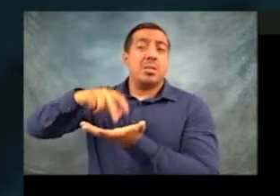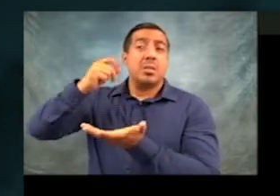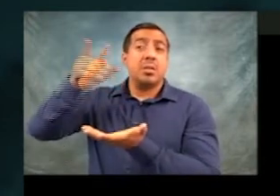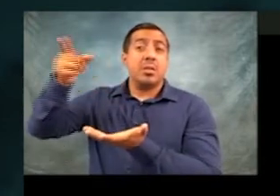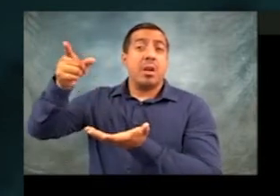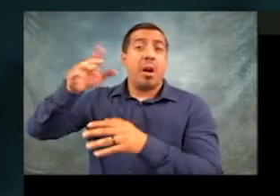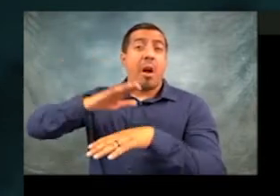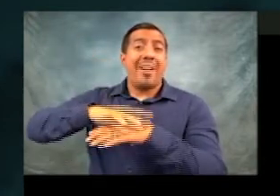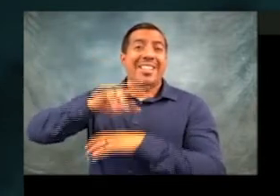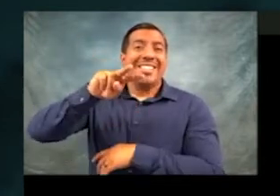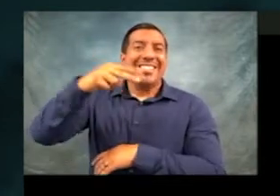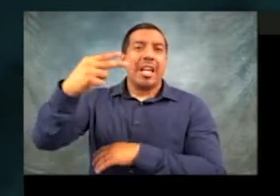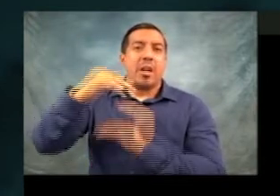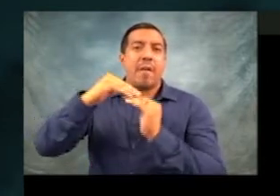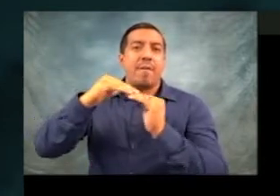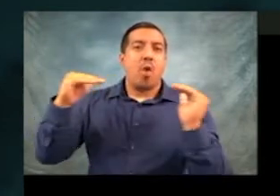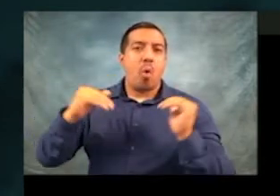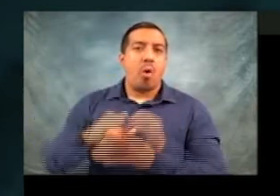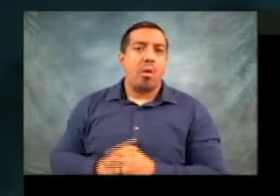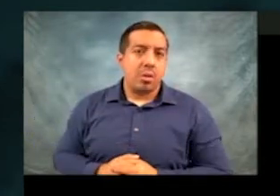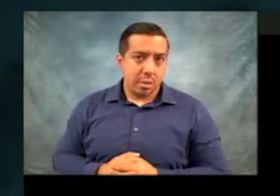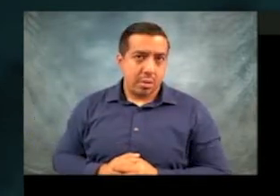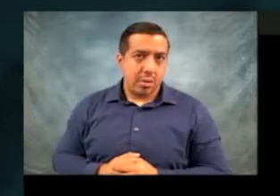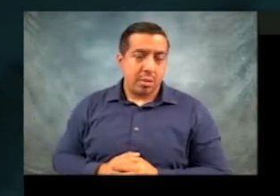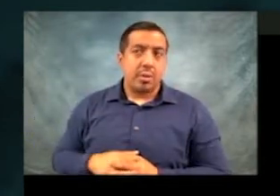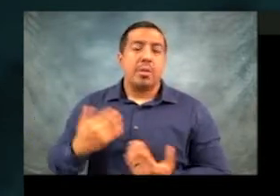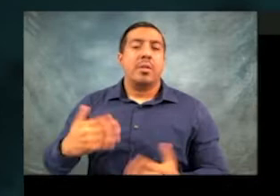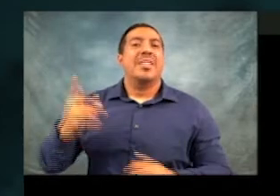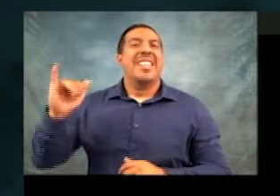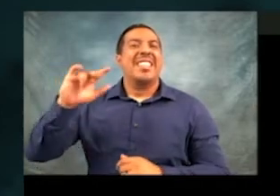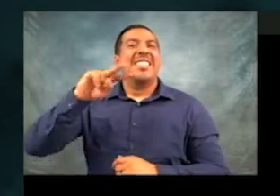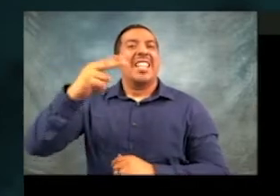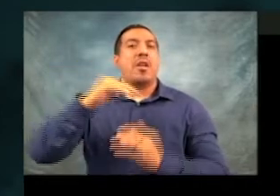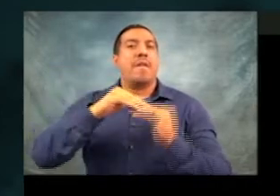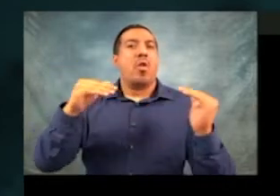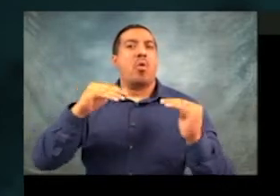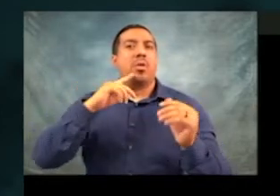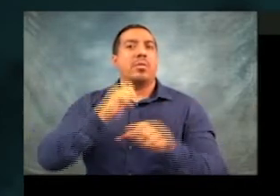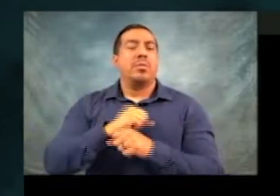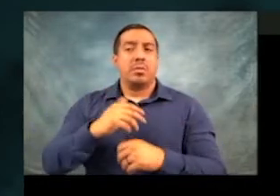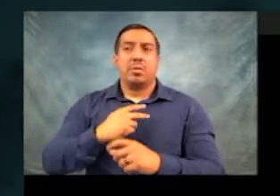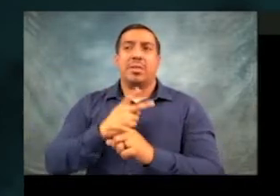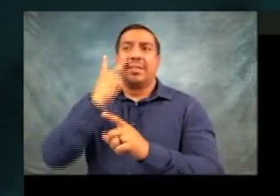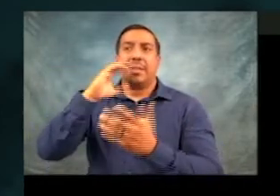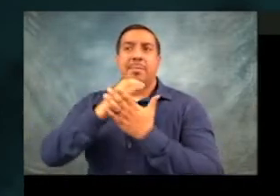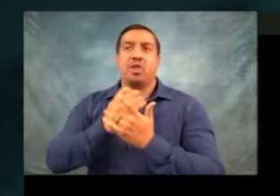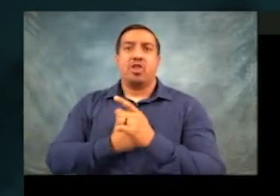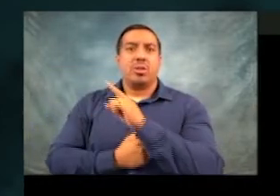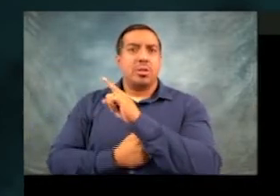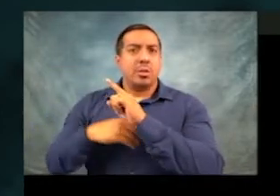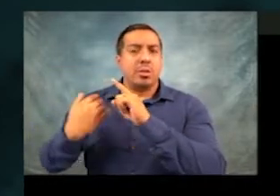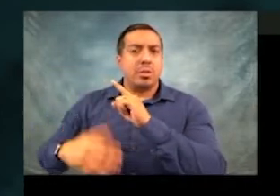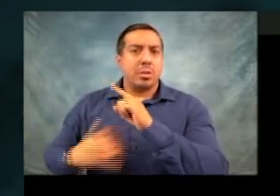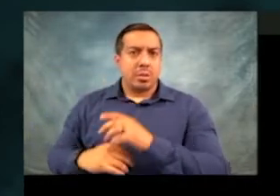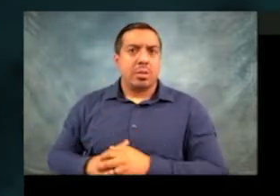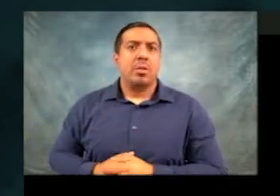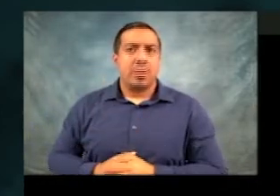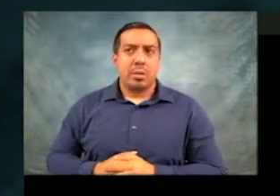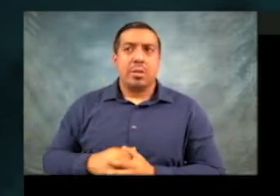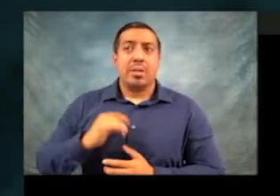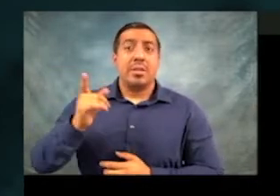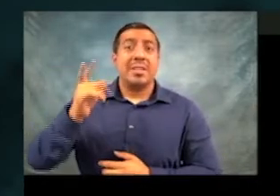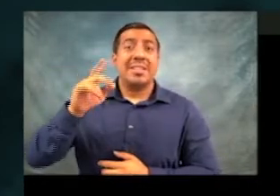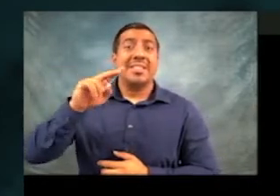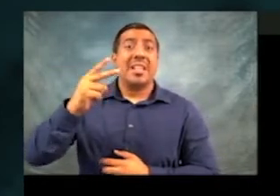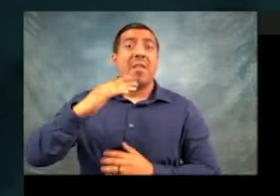on the 2nd floor of the home. And that's where the image on the right gives you context. So they've taken in that